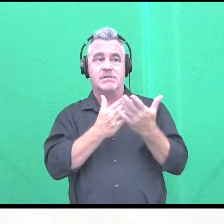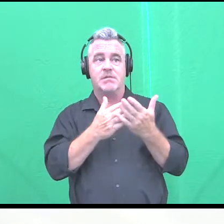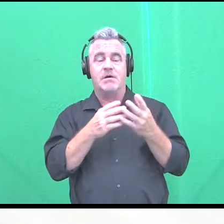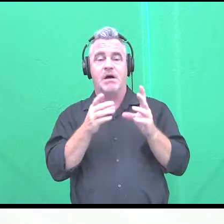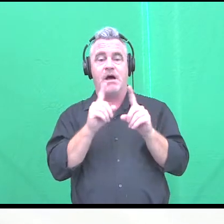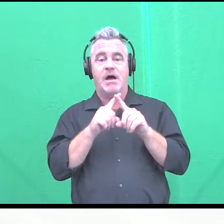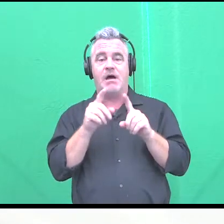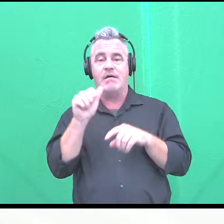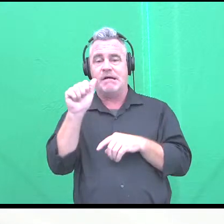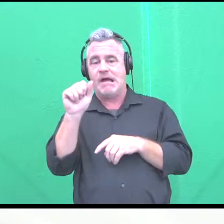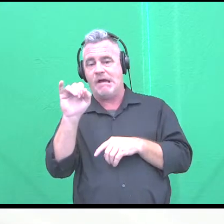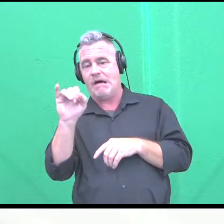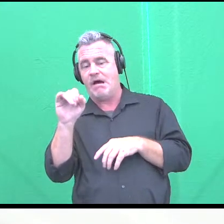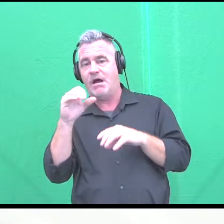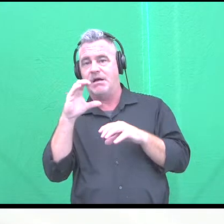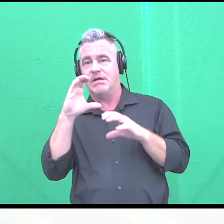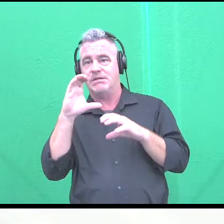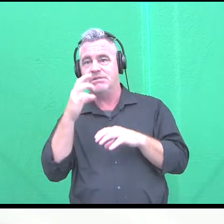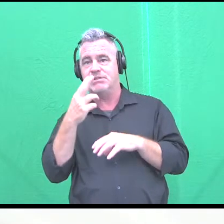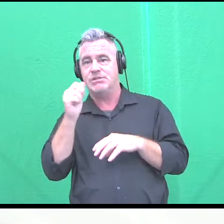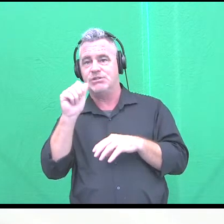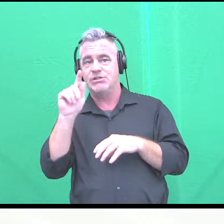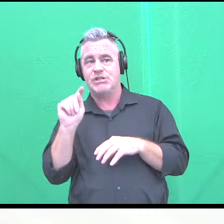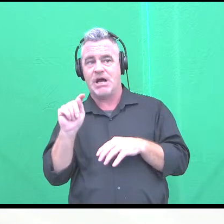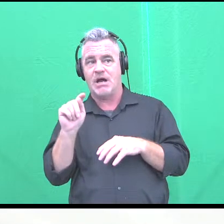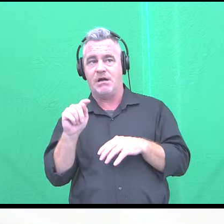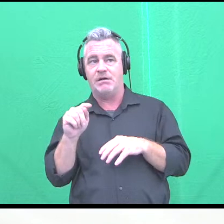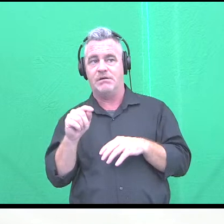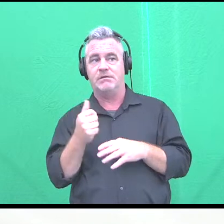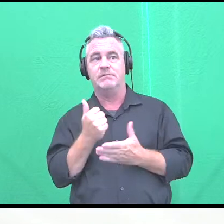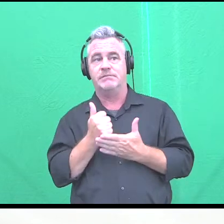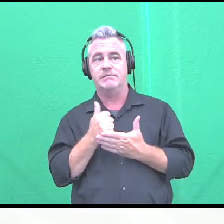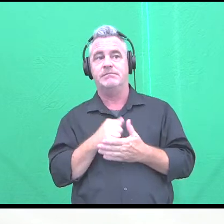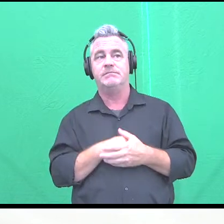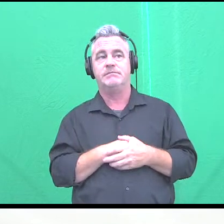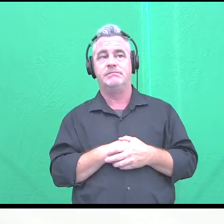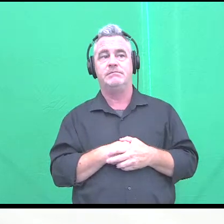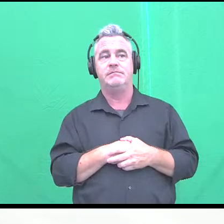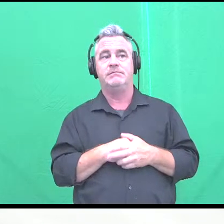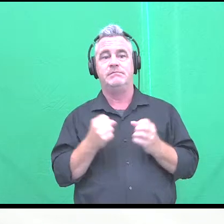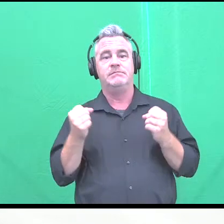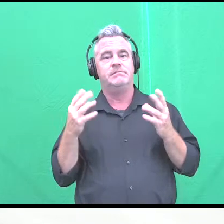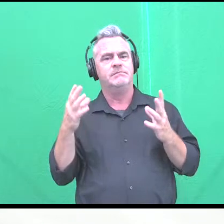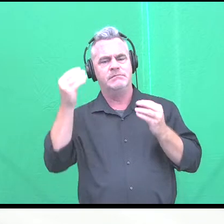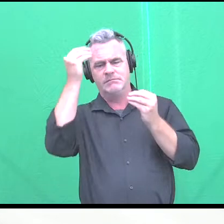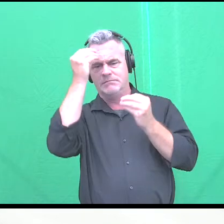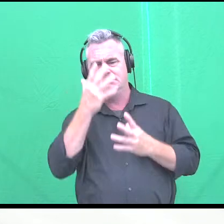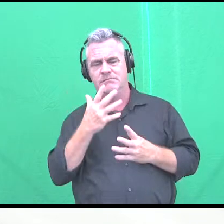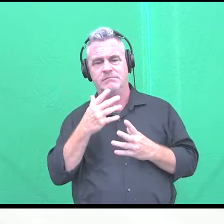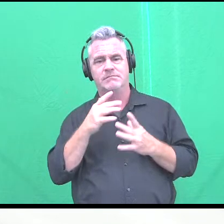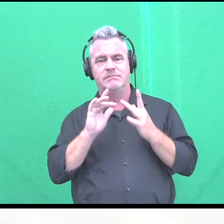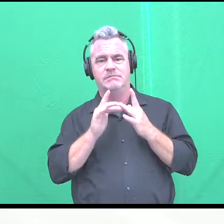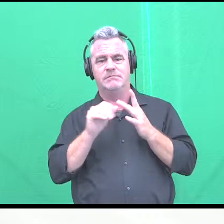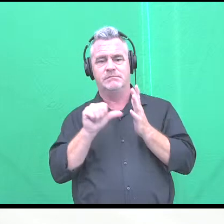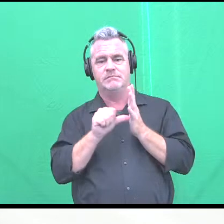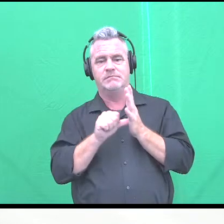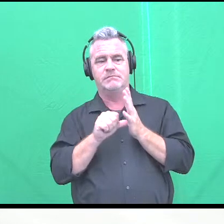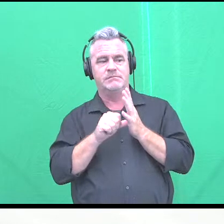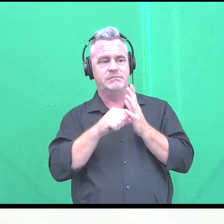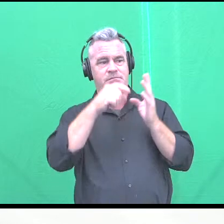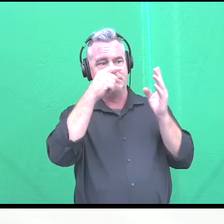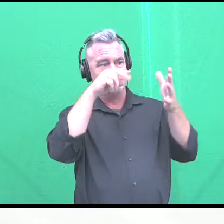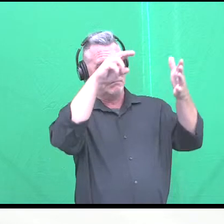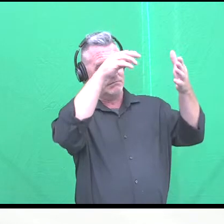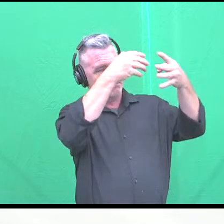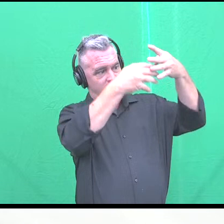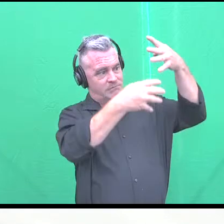So this is really great. I think it will help. We have a lot of information on our website. It's all there. It's just that it's